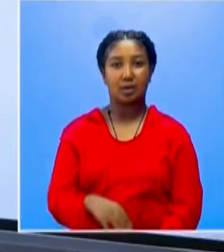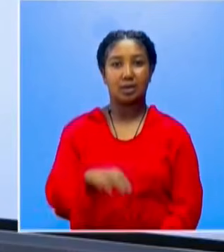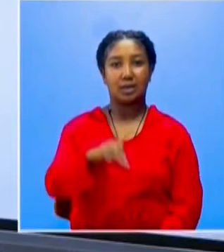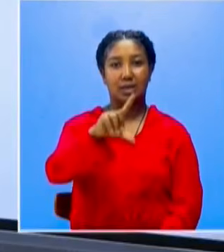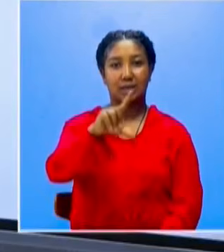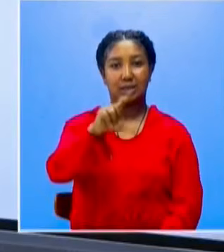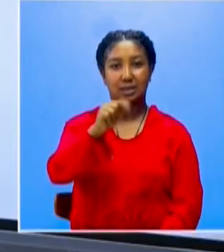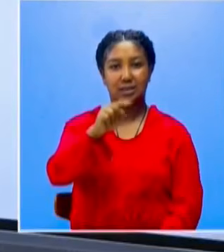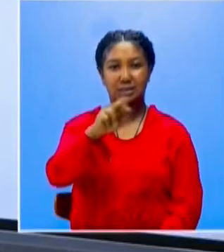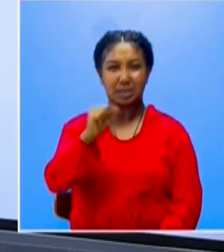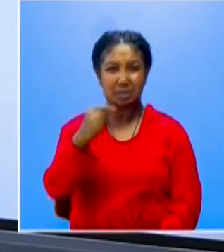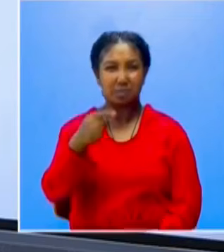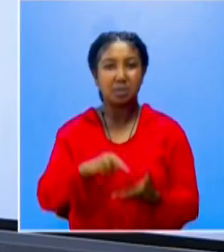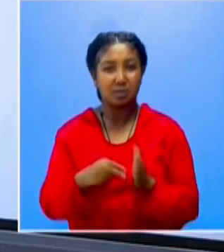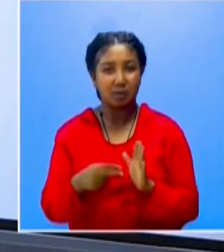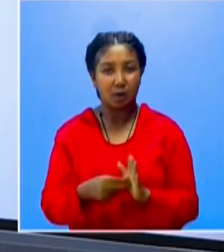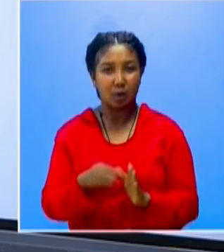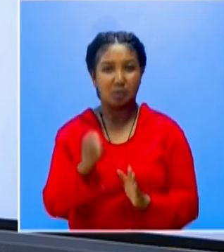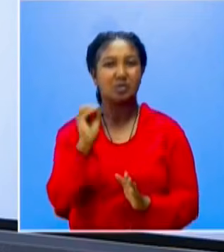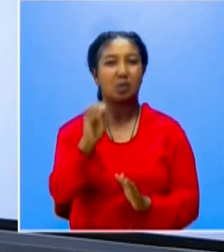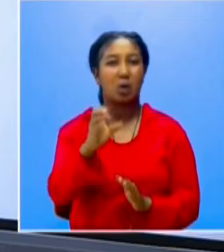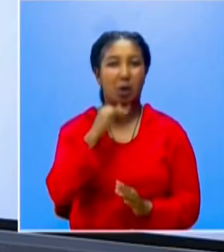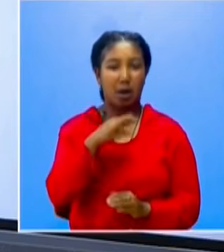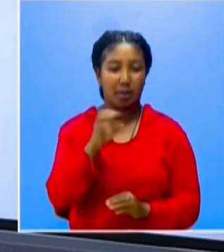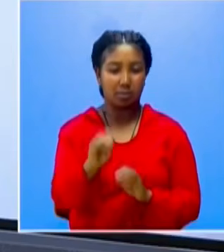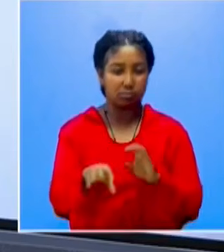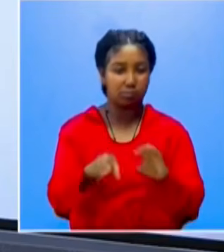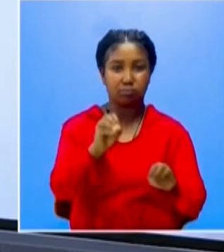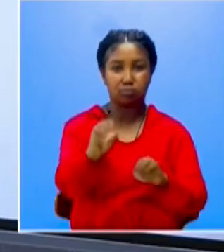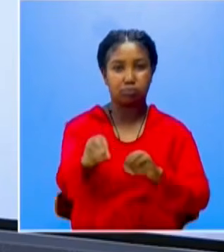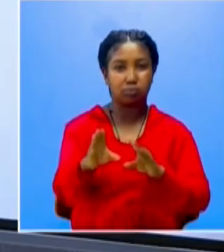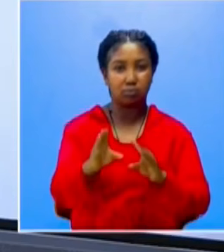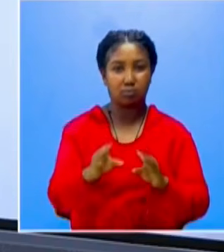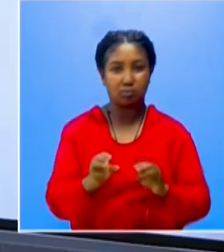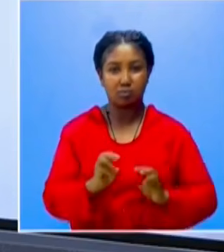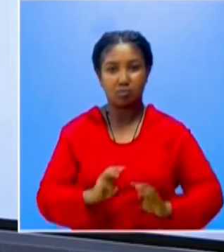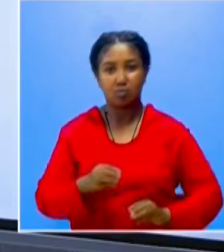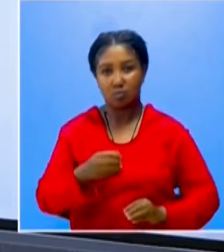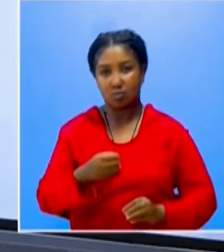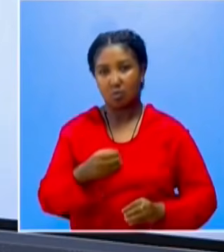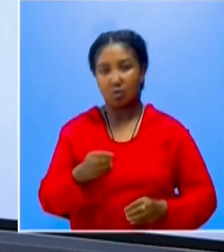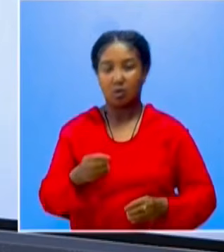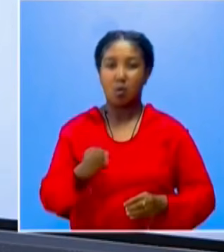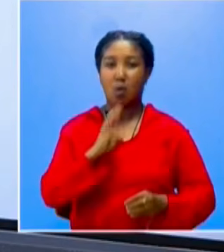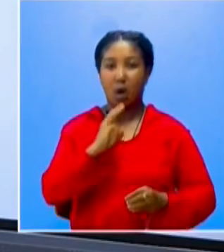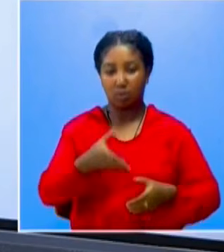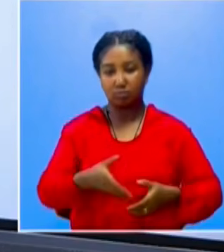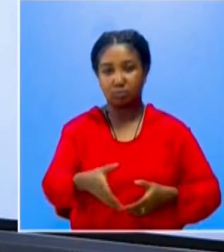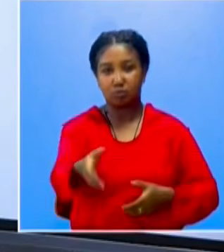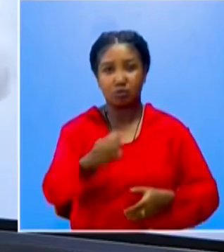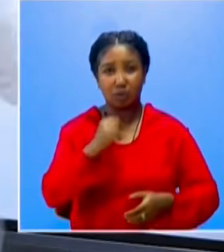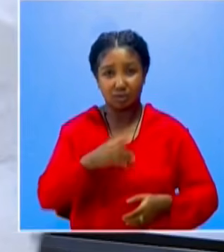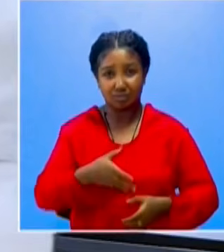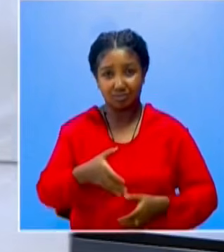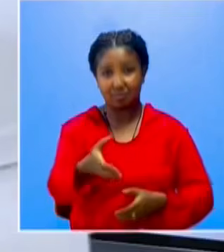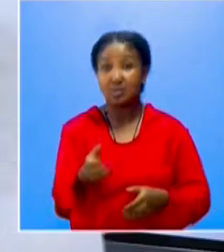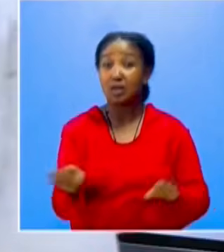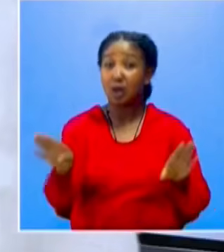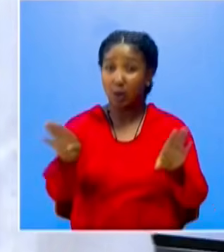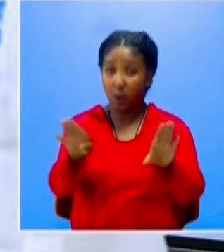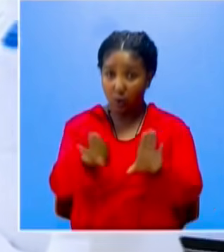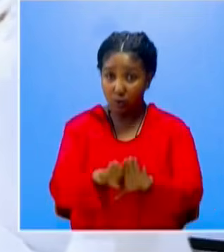Littering means what? Throwing garbage, okay? Littering in the streets leads to